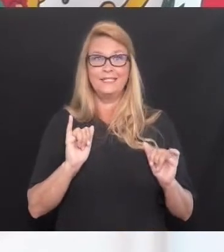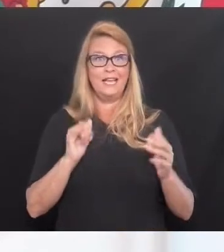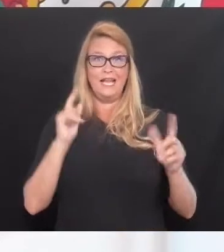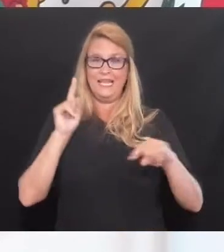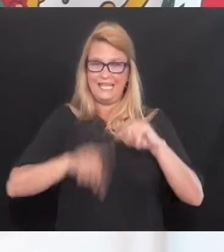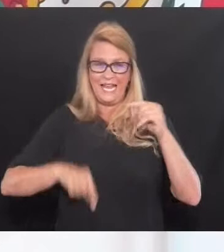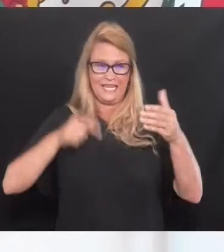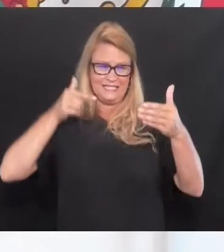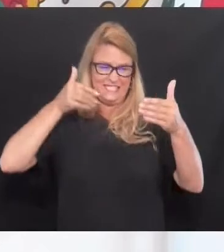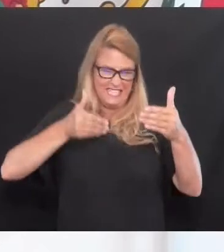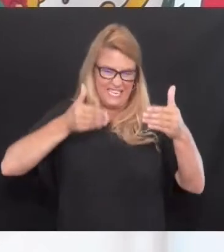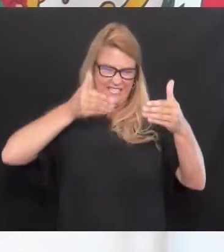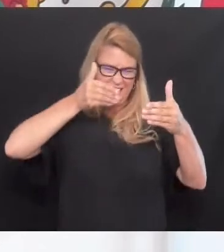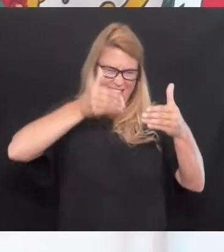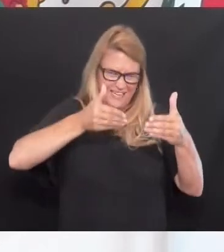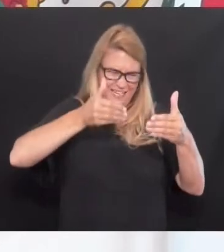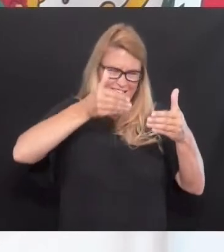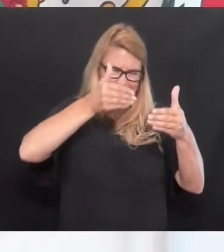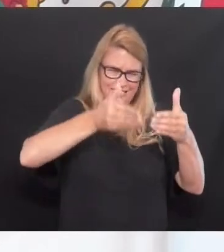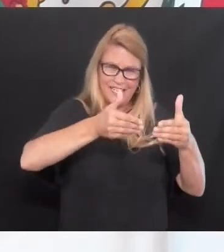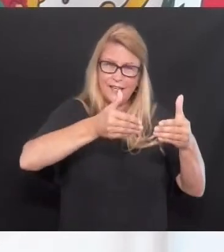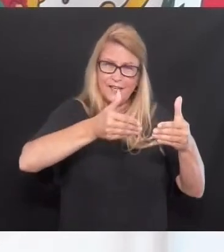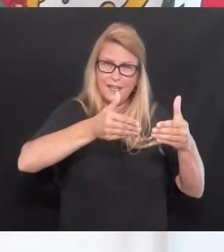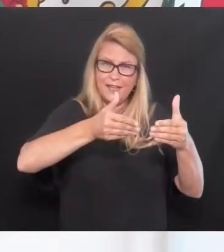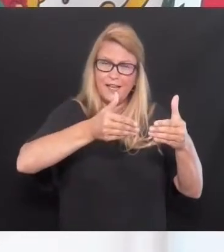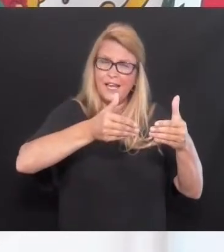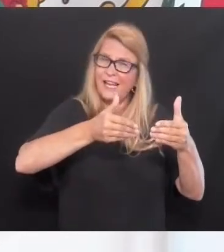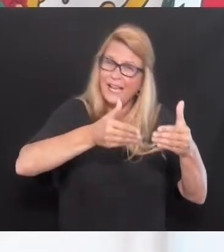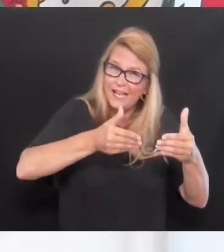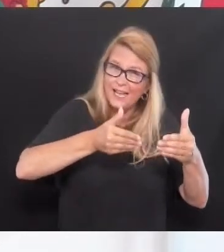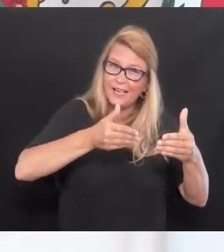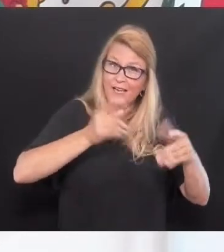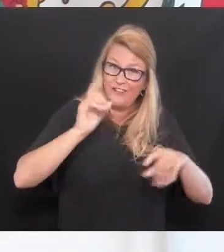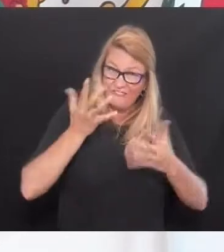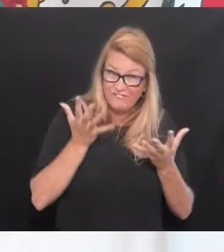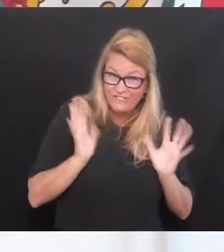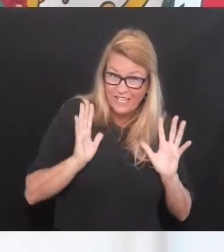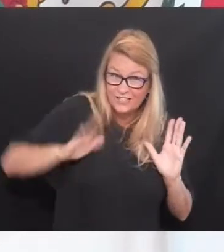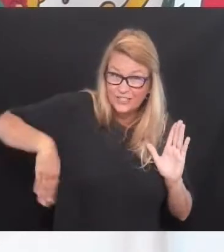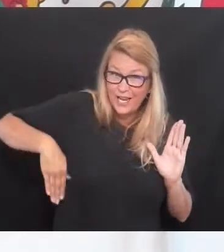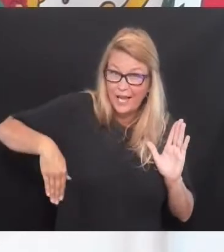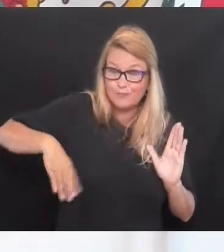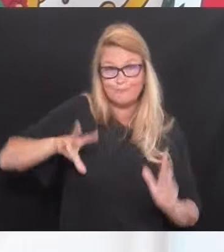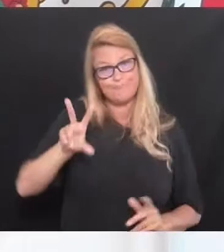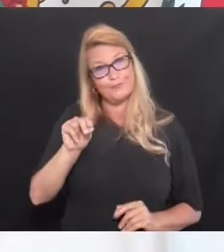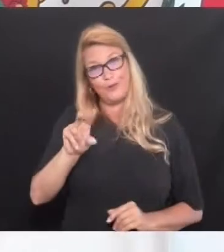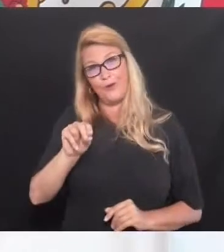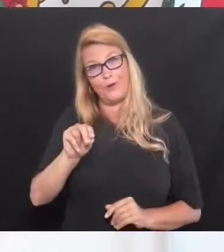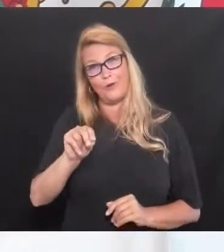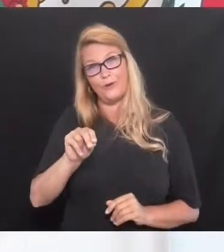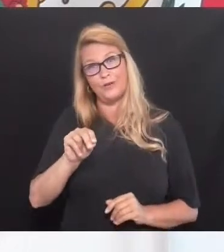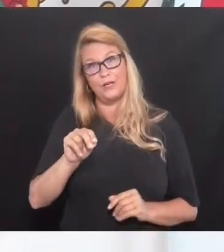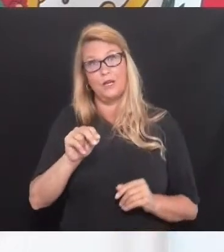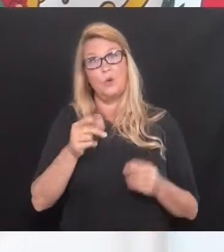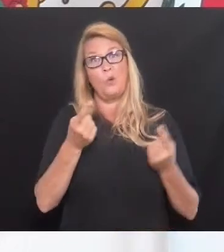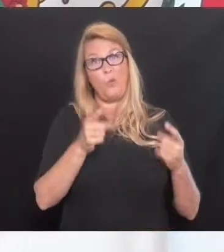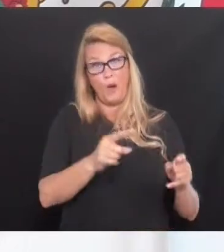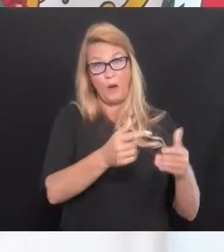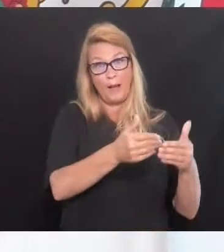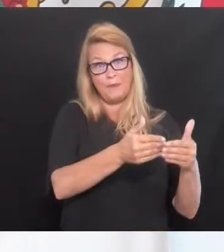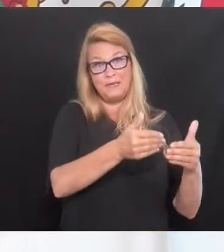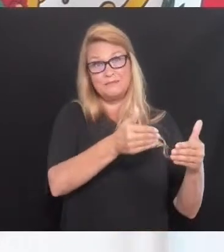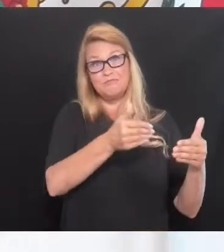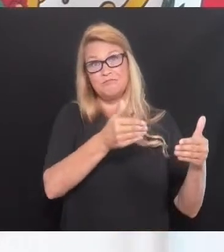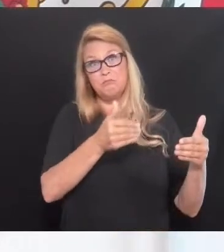we can see it right in front of us? We can see it right there. then we're going to get drugged right back into the